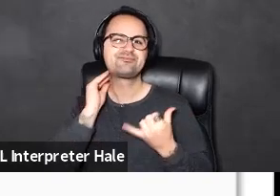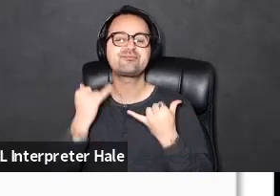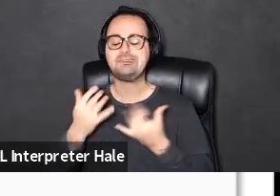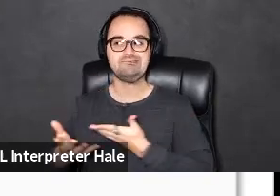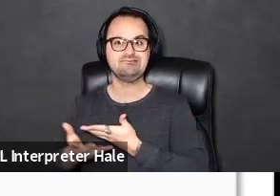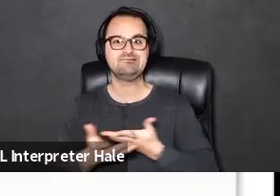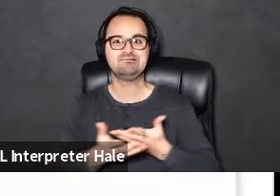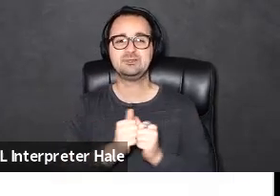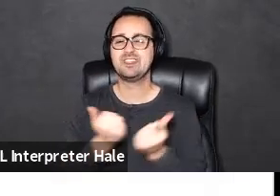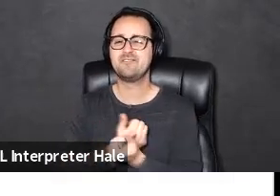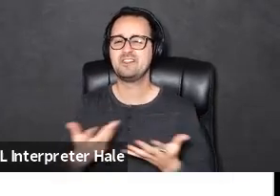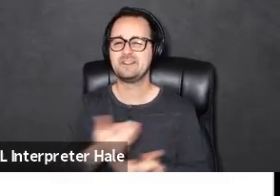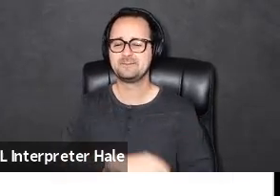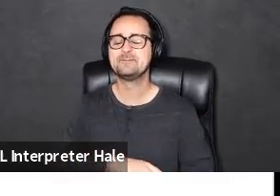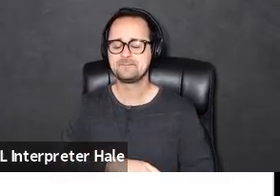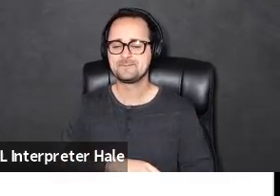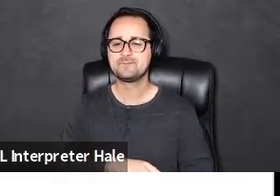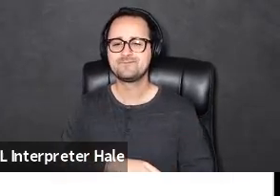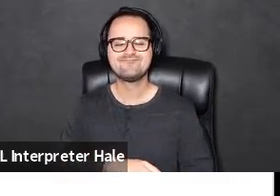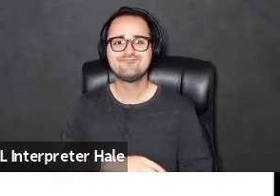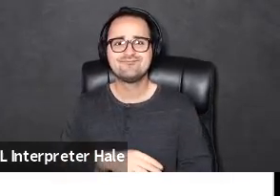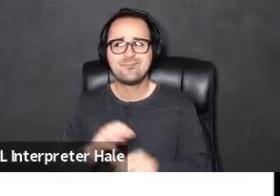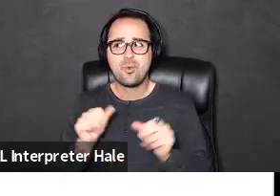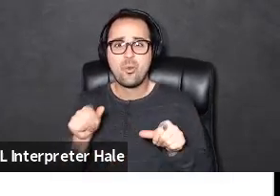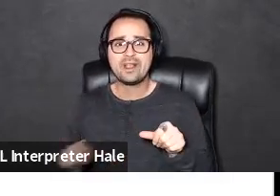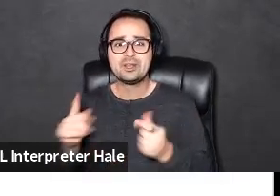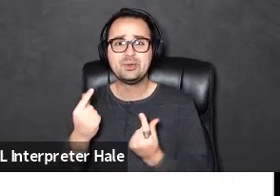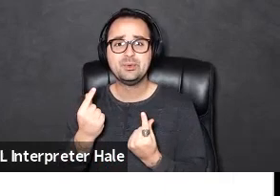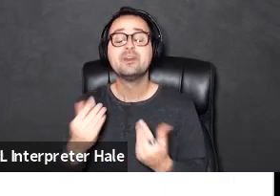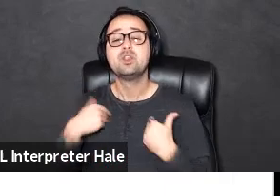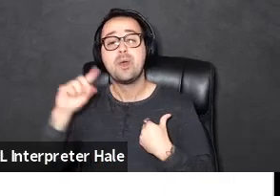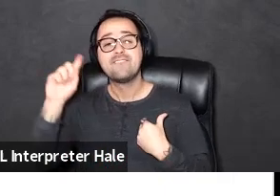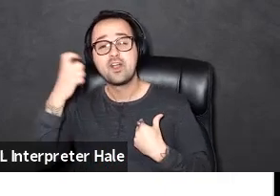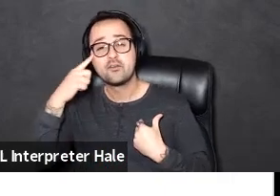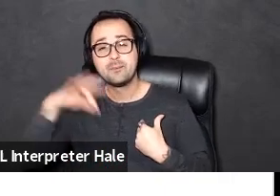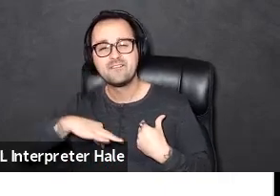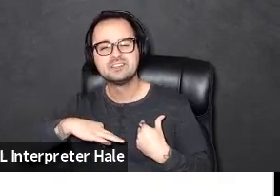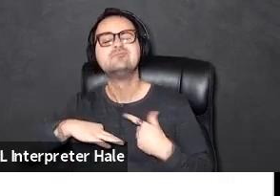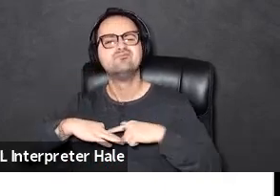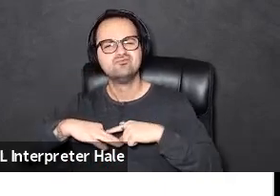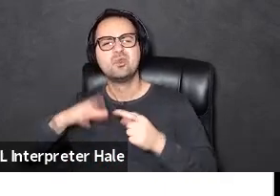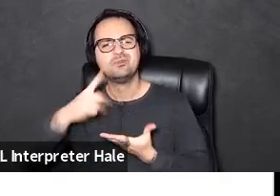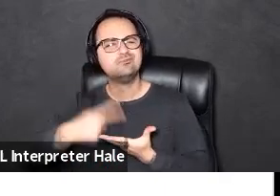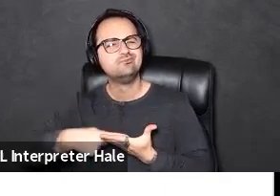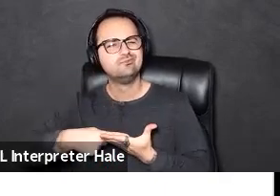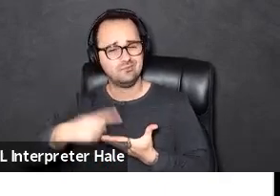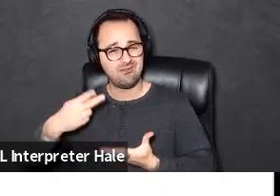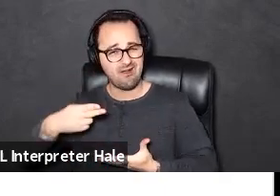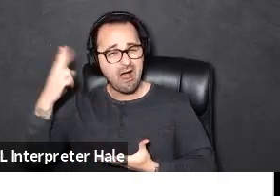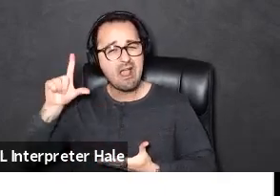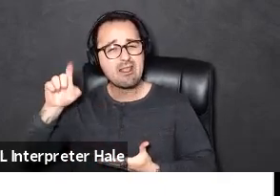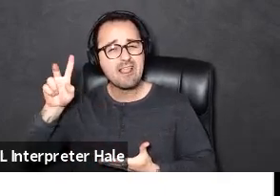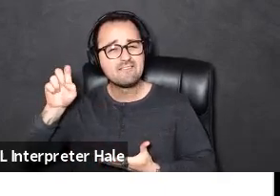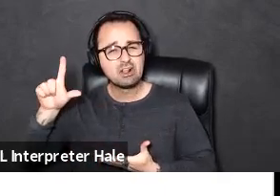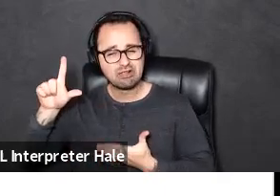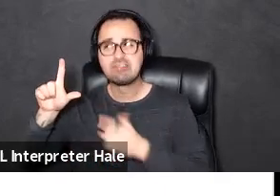everything. You know, so what can you do? Well, you have government benefits, and we're going to talk about this at a very high level with the